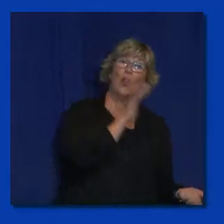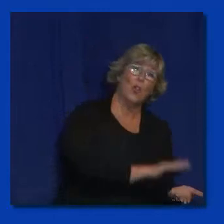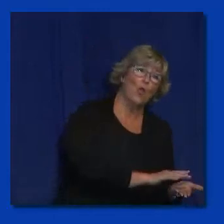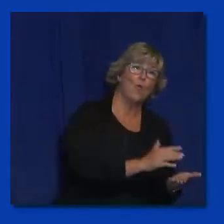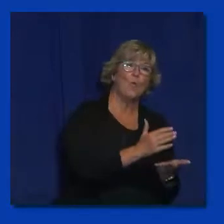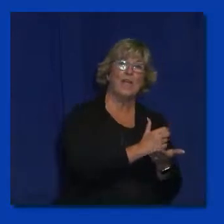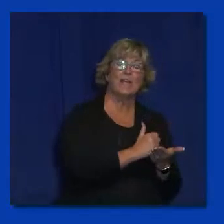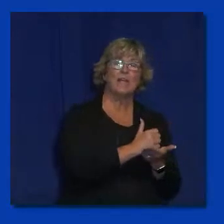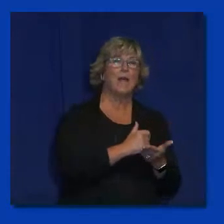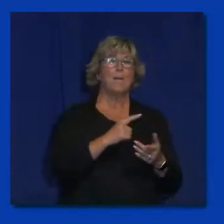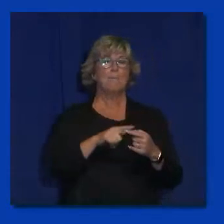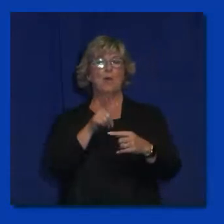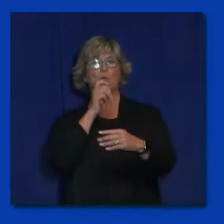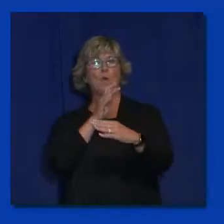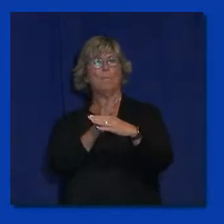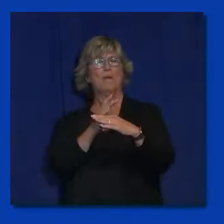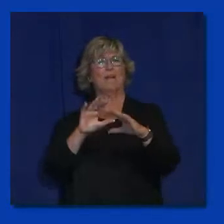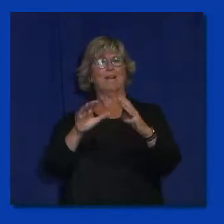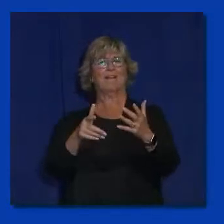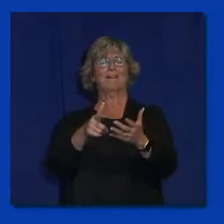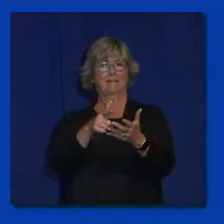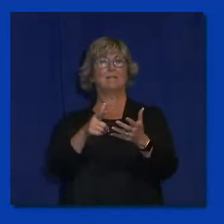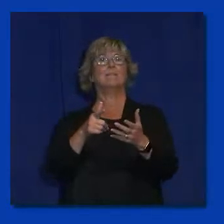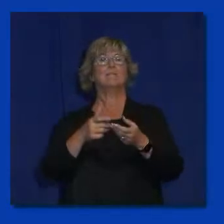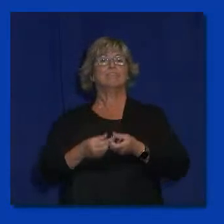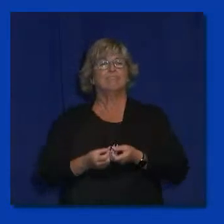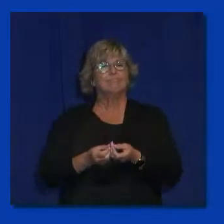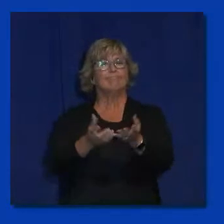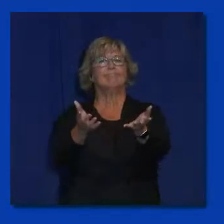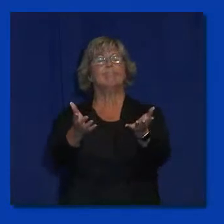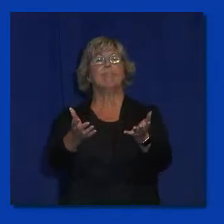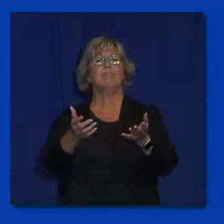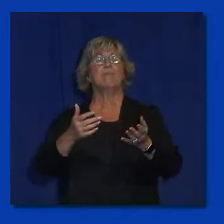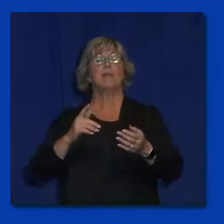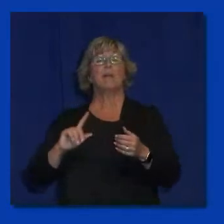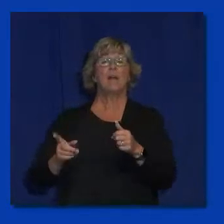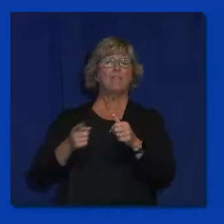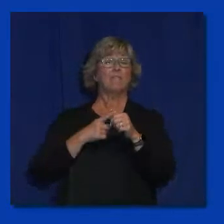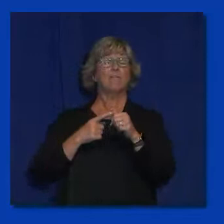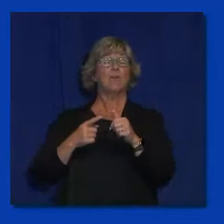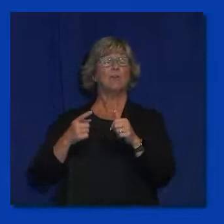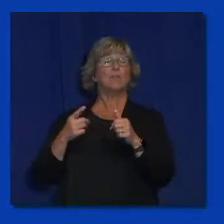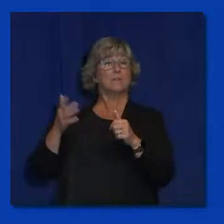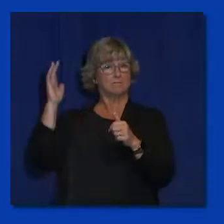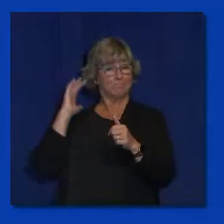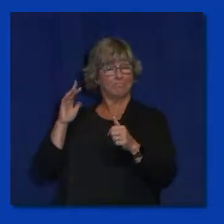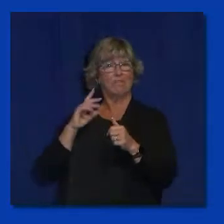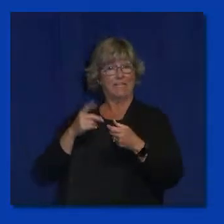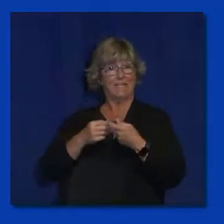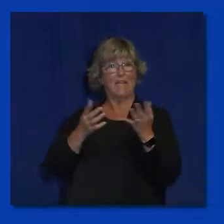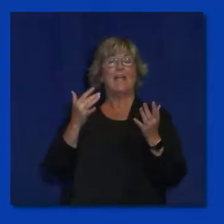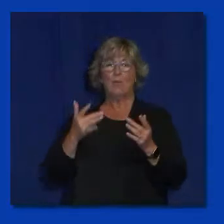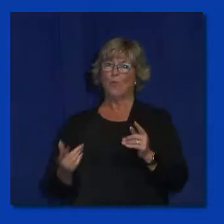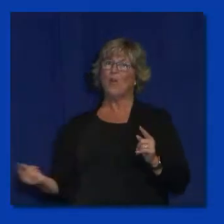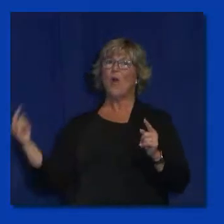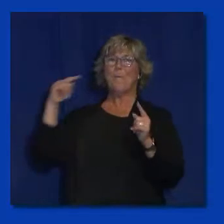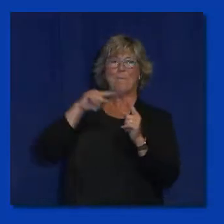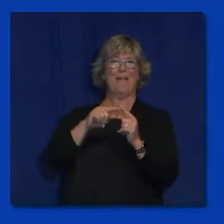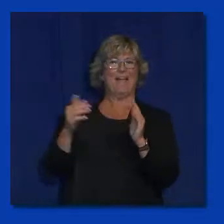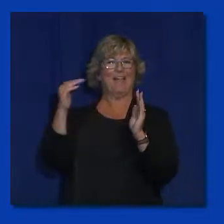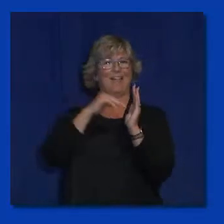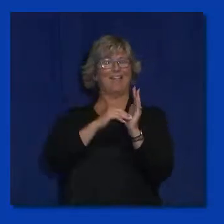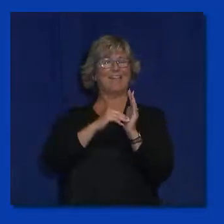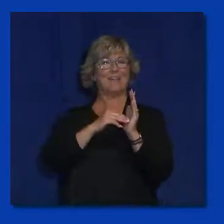just sunsetted from the federal government. They provided an offset to what we had initiated. We're going to go back to our original form and our